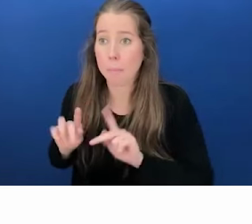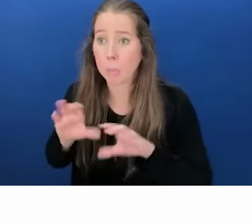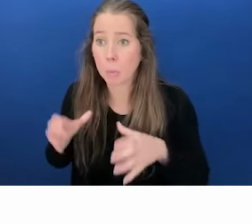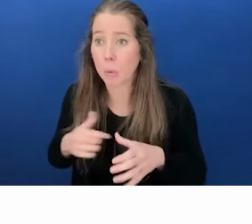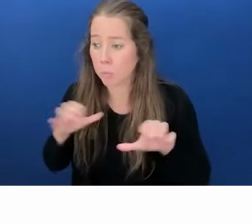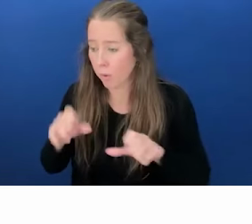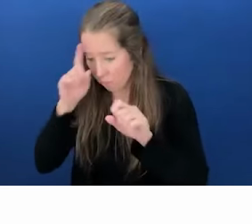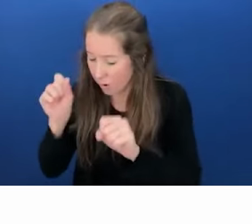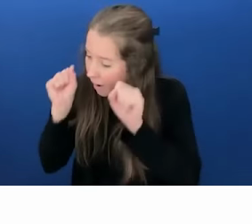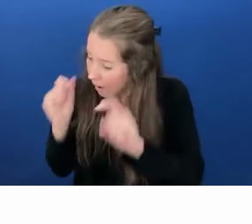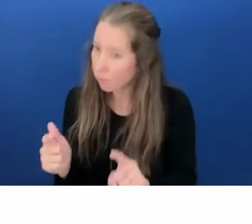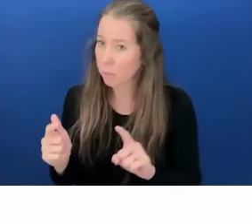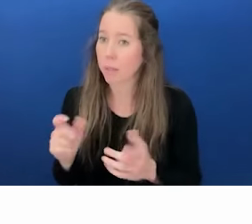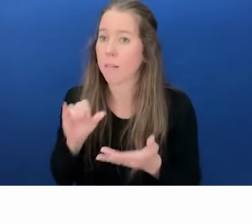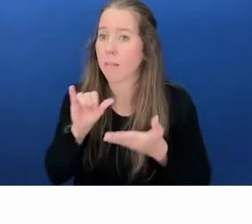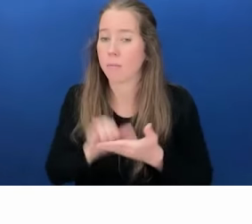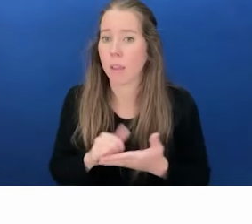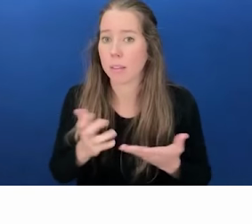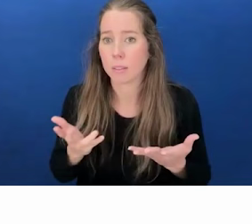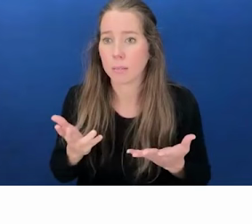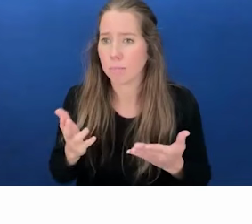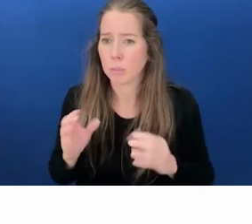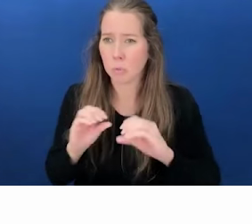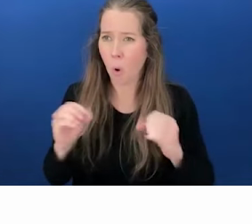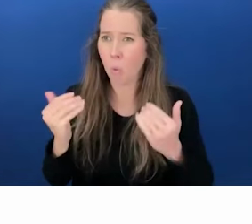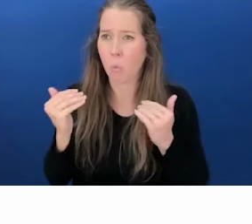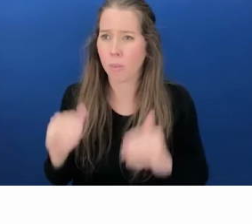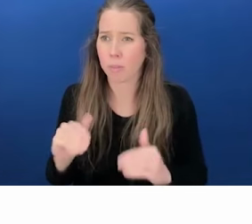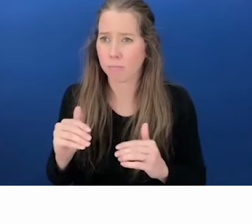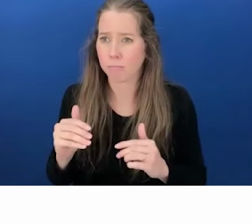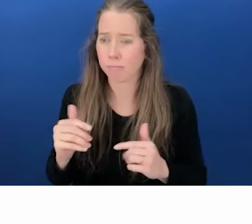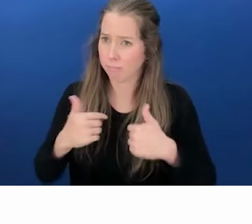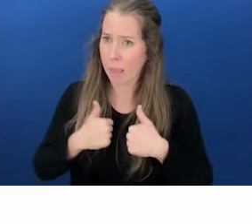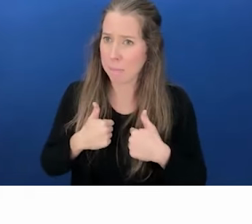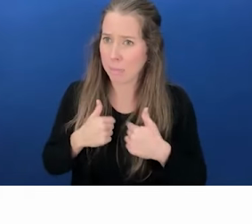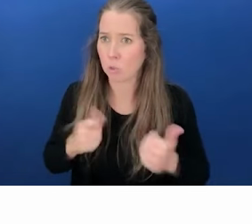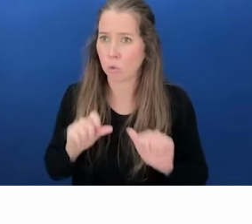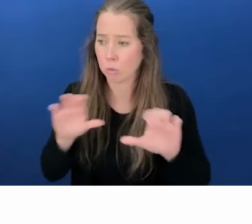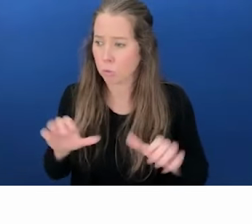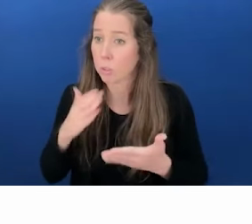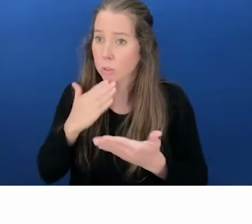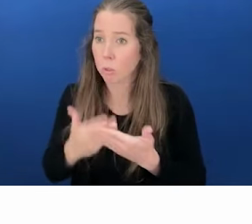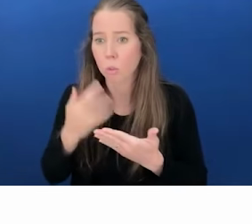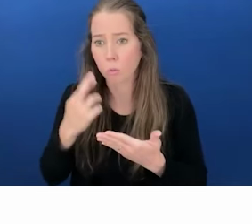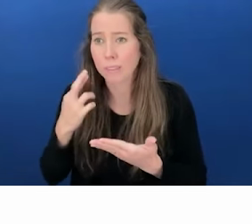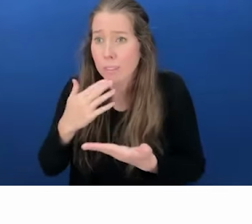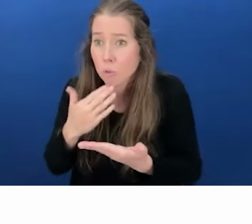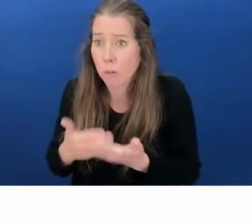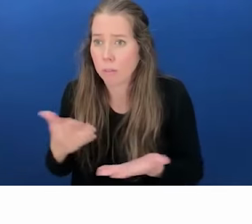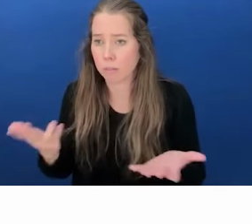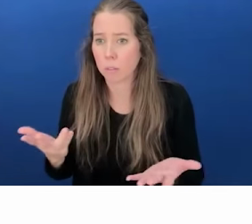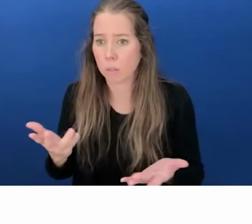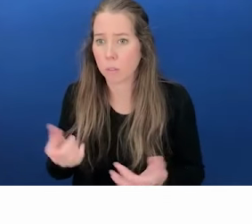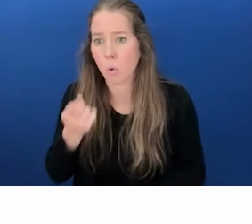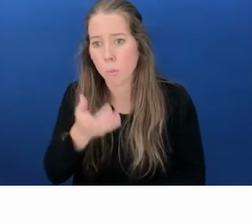single person. There is no boundary when it comes to me trying to do what's good because it is good. And so, yeah, one